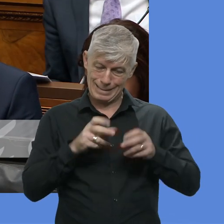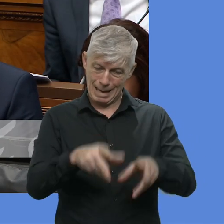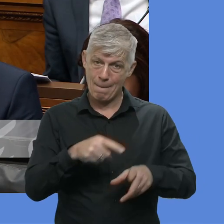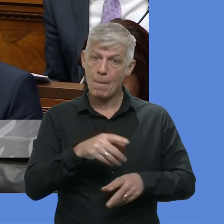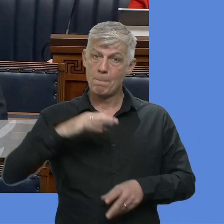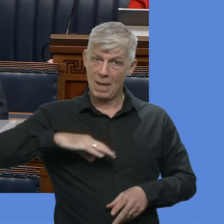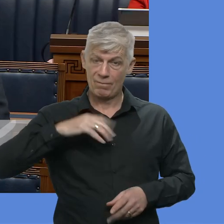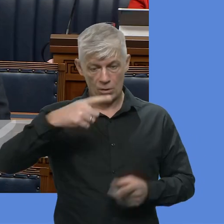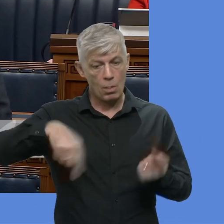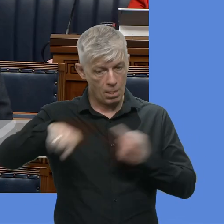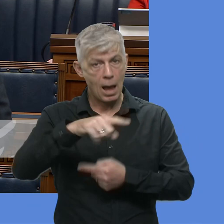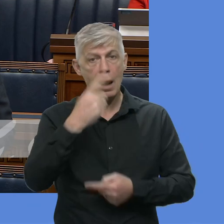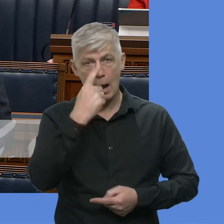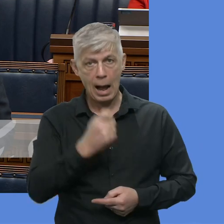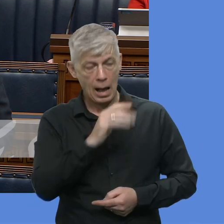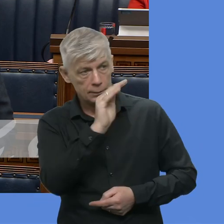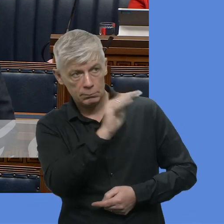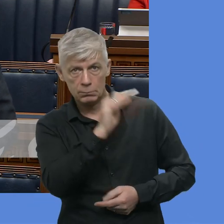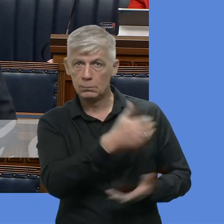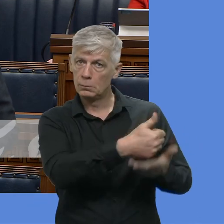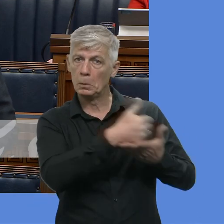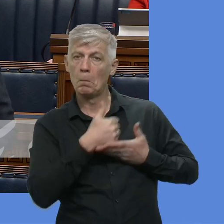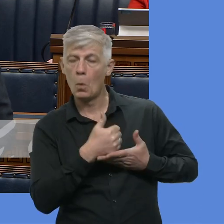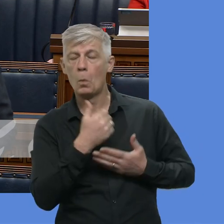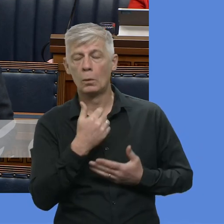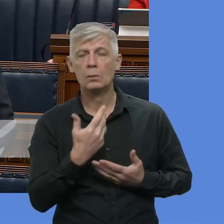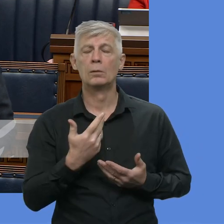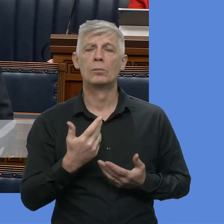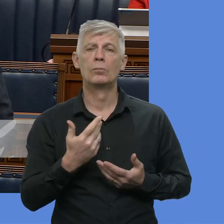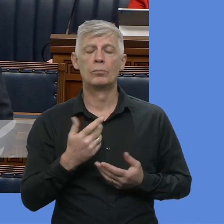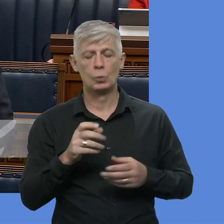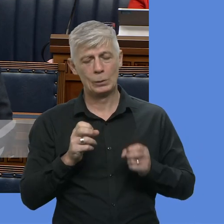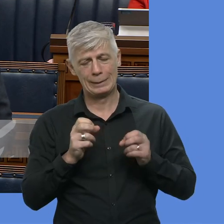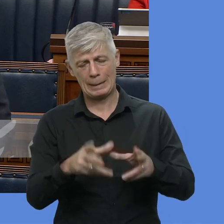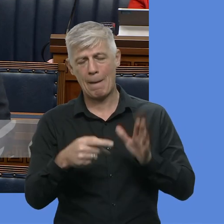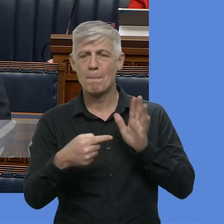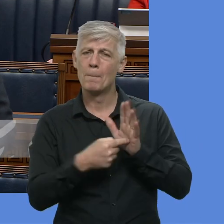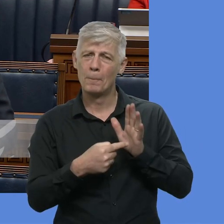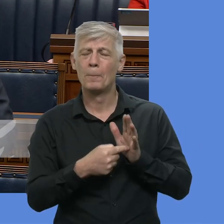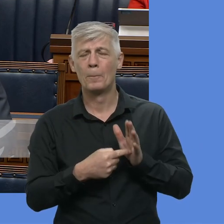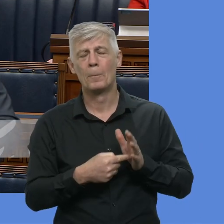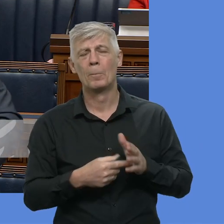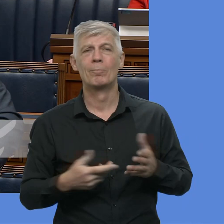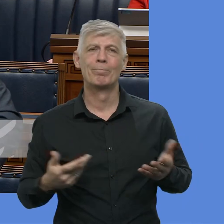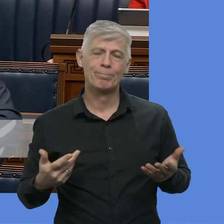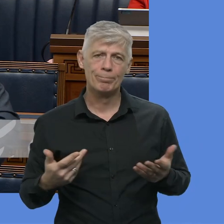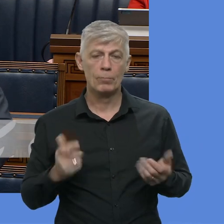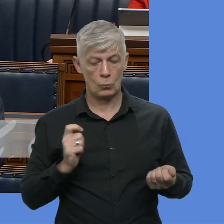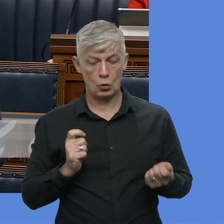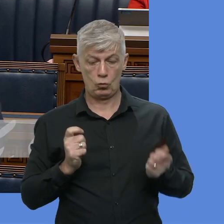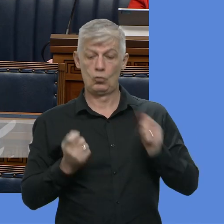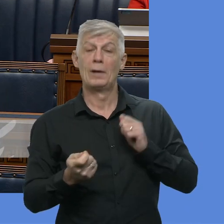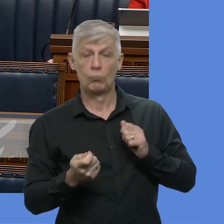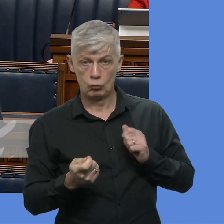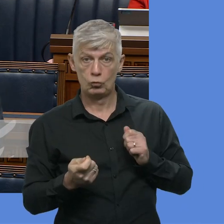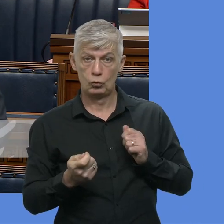the situation that they find themselves. In regards to the scheme itself, any